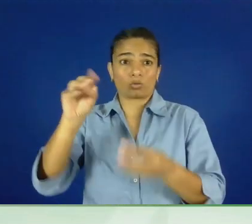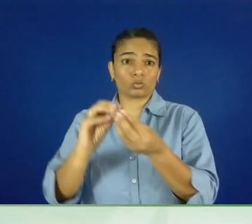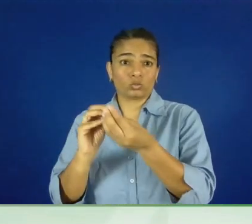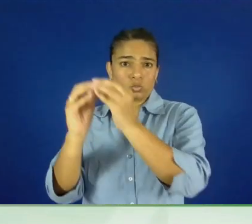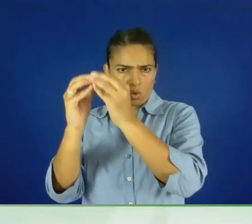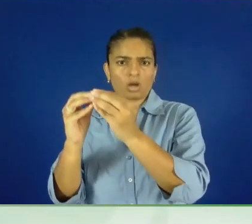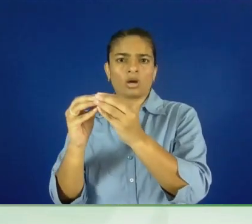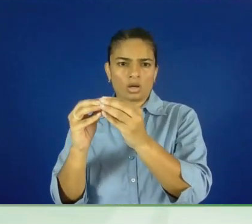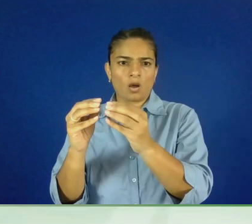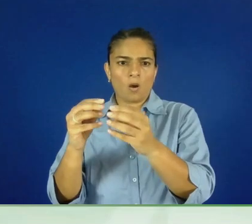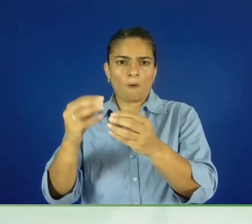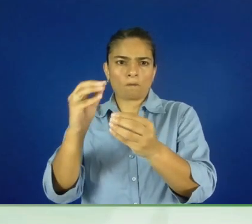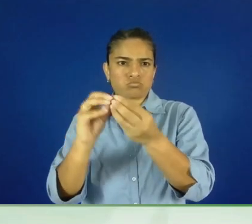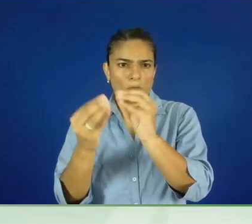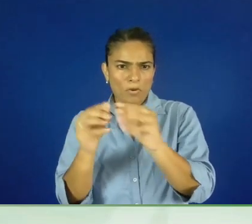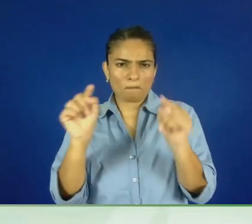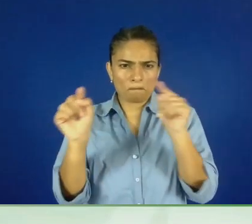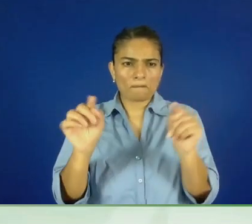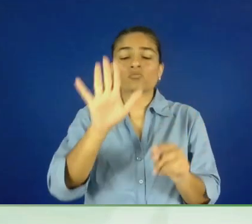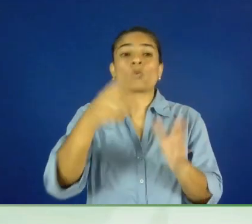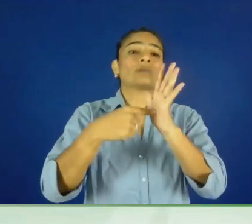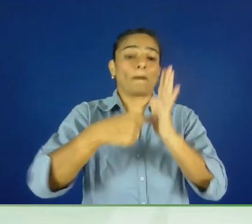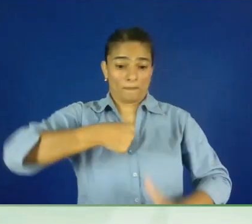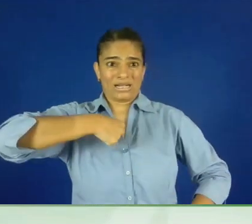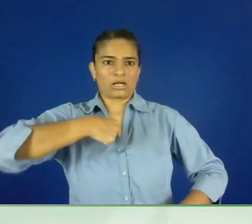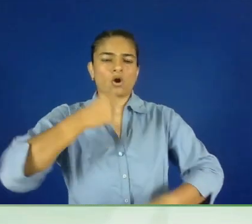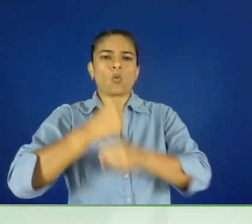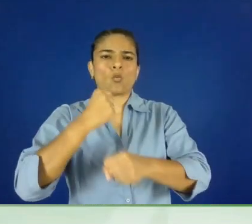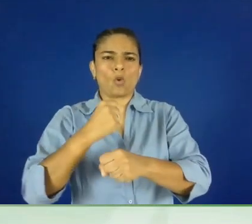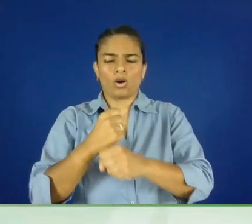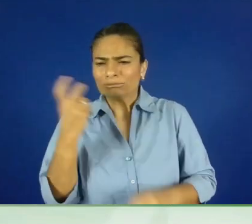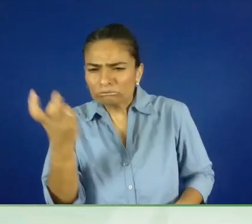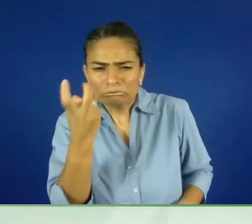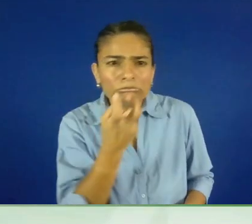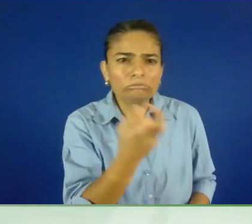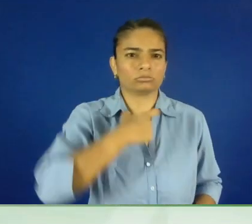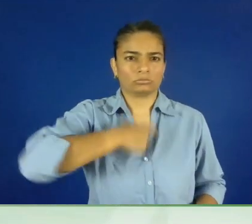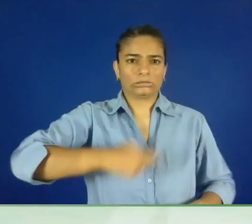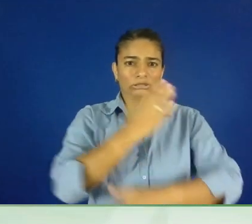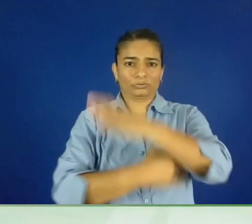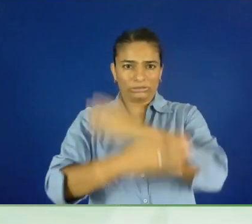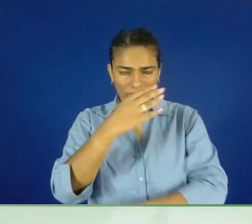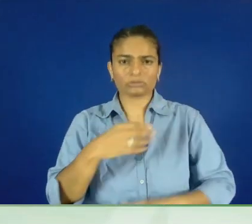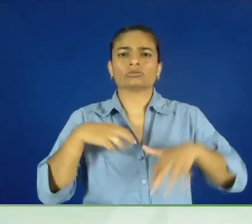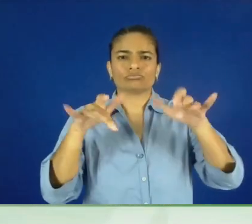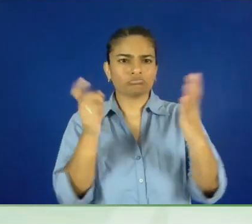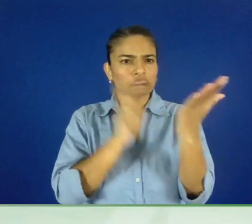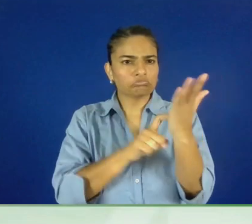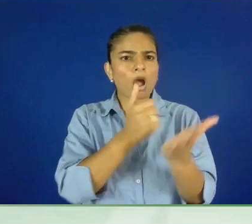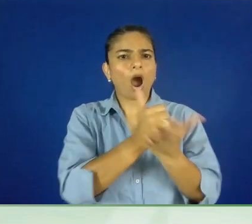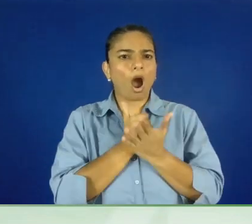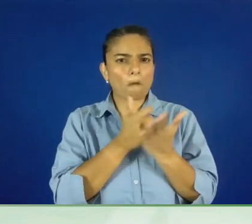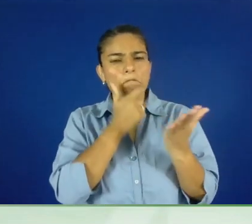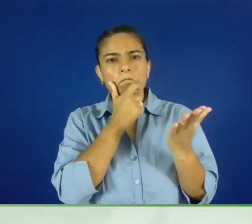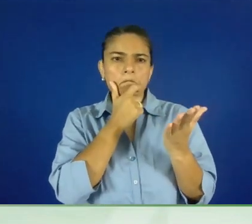me to anticipate how I get around the fact that this is a 3-minute video thing and I need an extra 15 seconds because I stutter. So there must be a